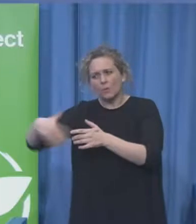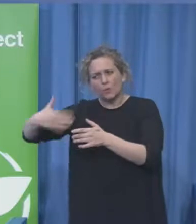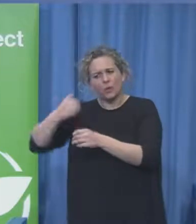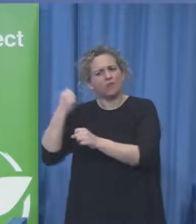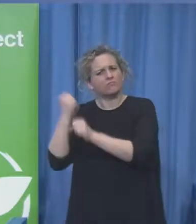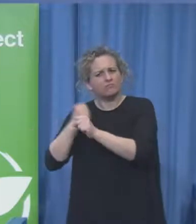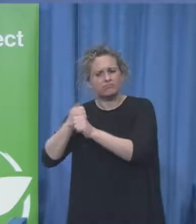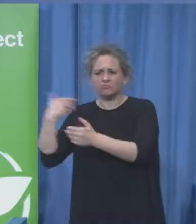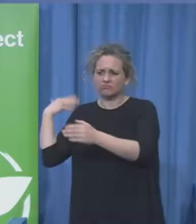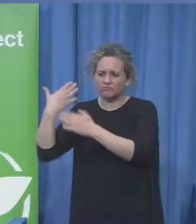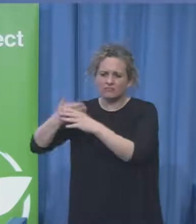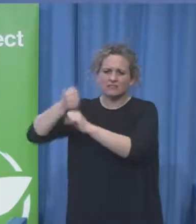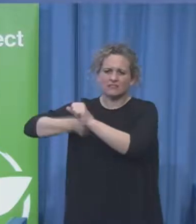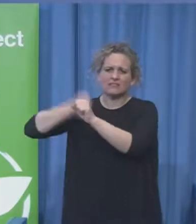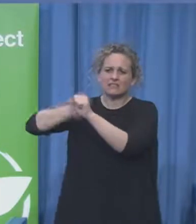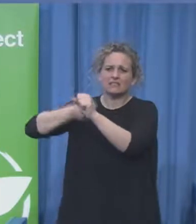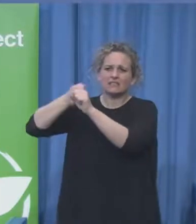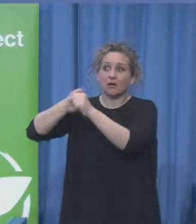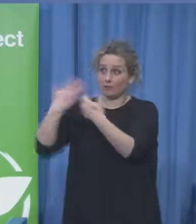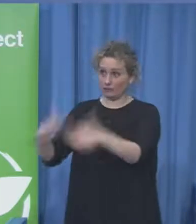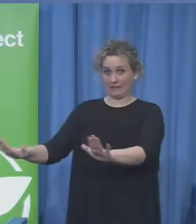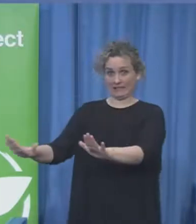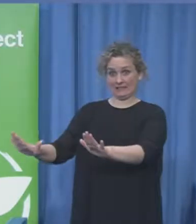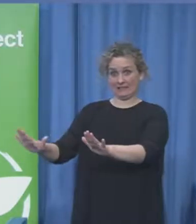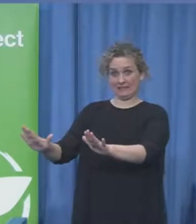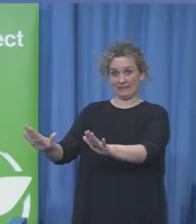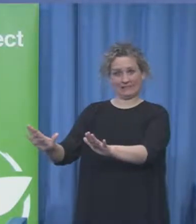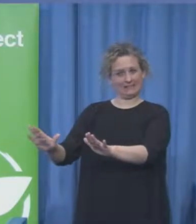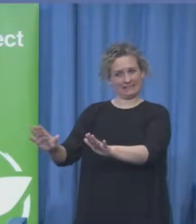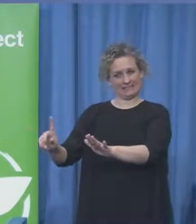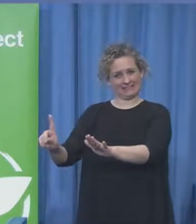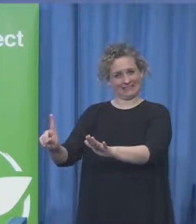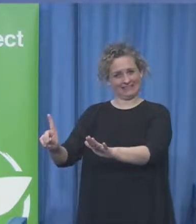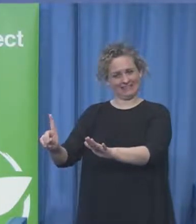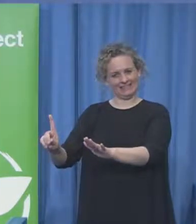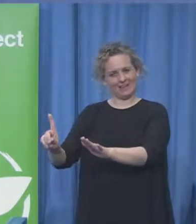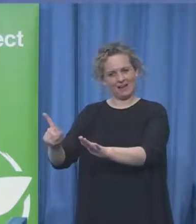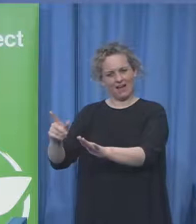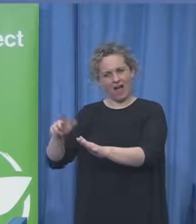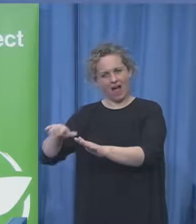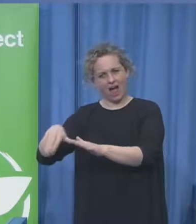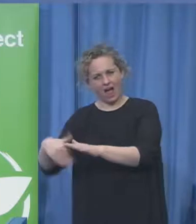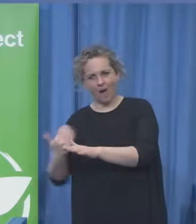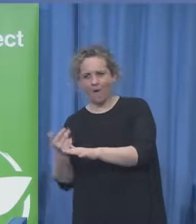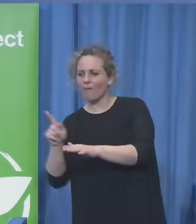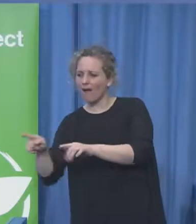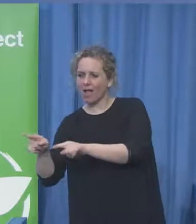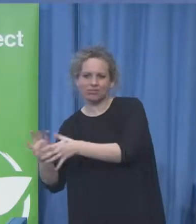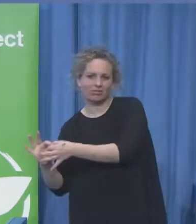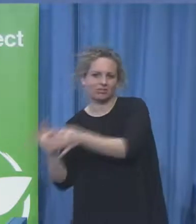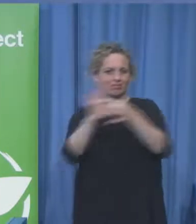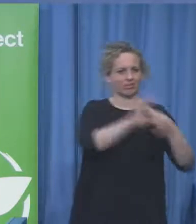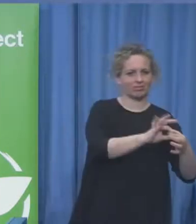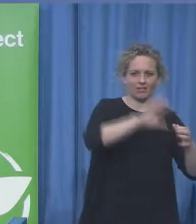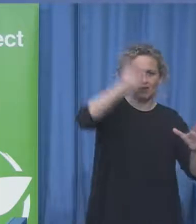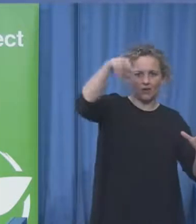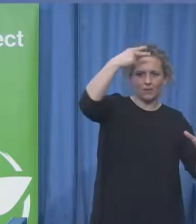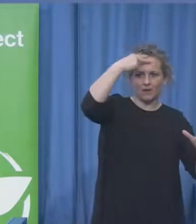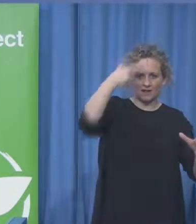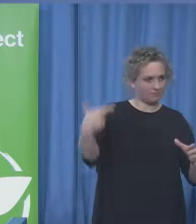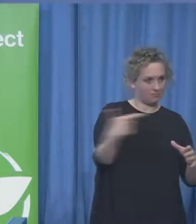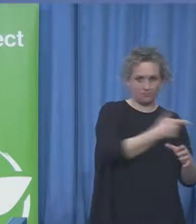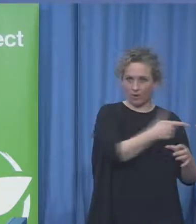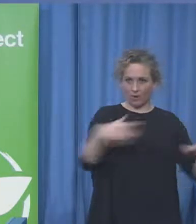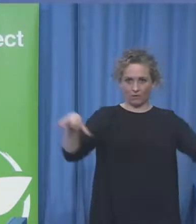visible and invisible, which means the government and also market. This interplay